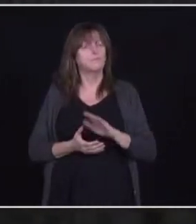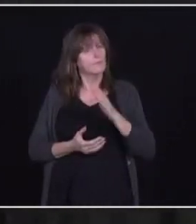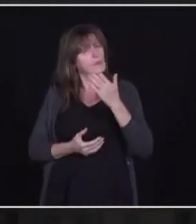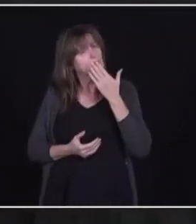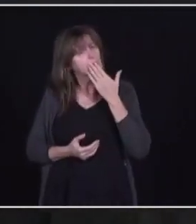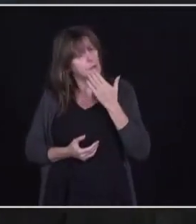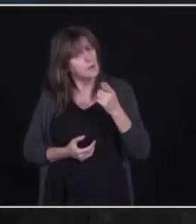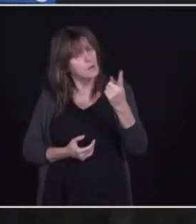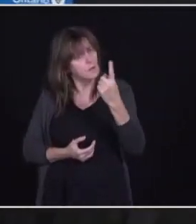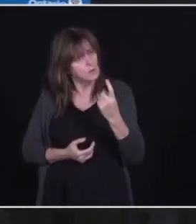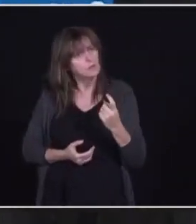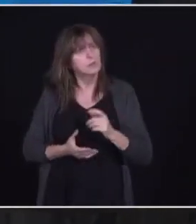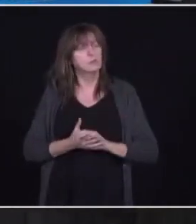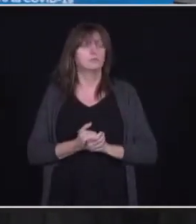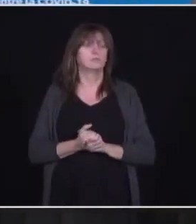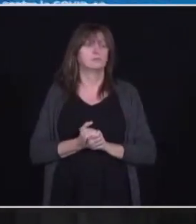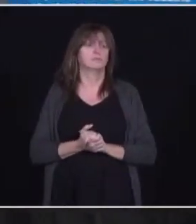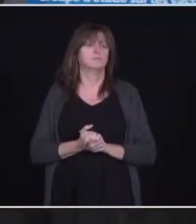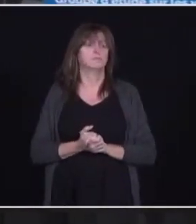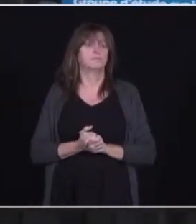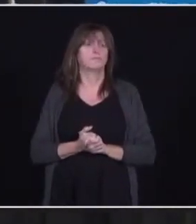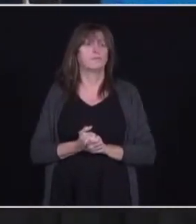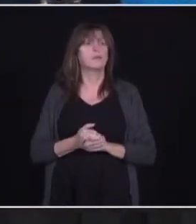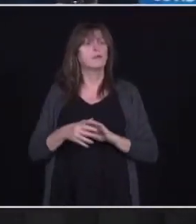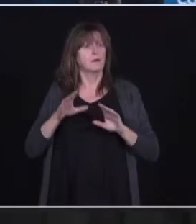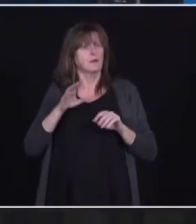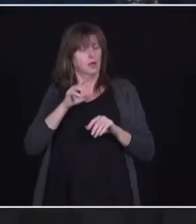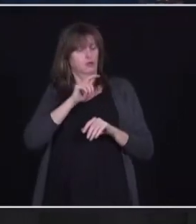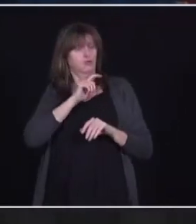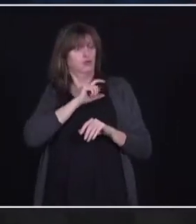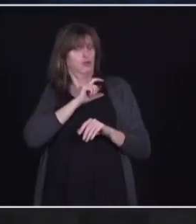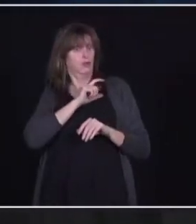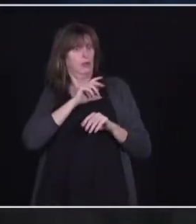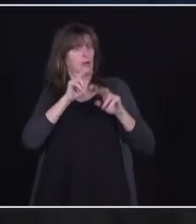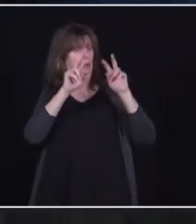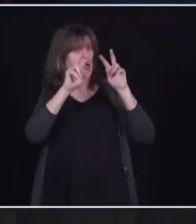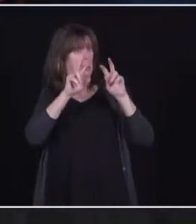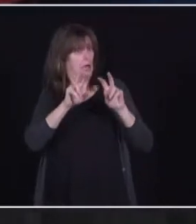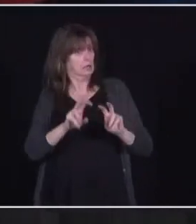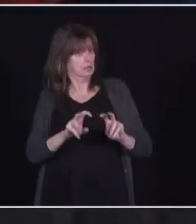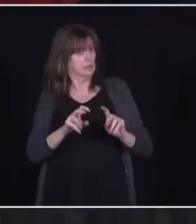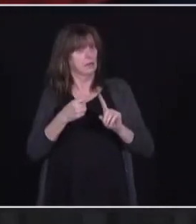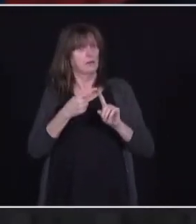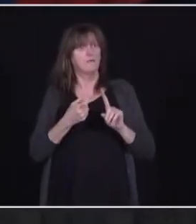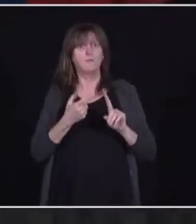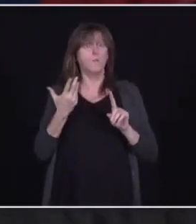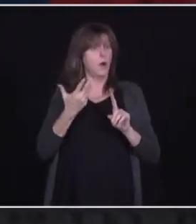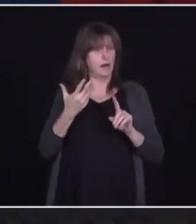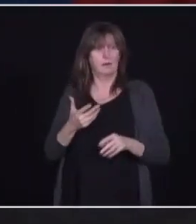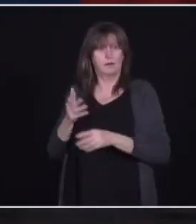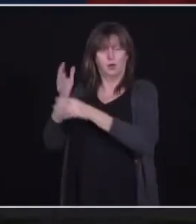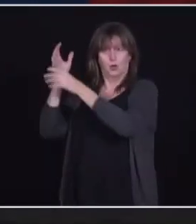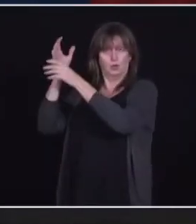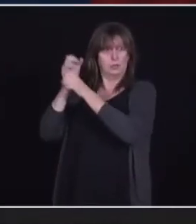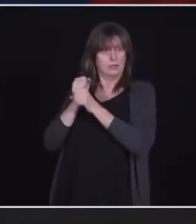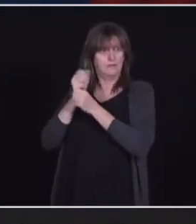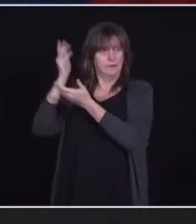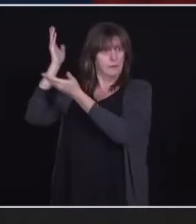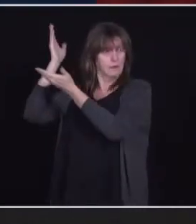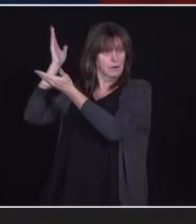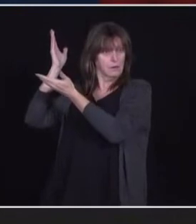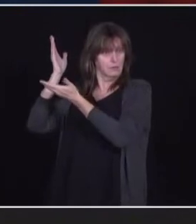So we've had a security assessment done really from stem to stern, from when we receive the vaccines through to their arrival at the site